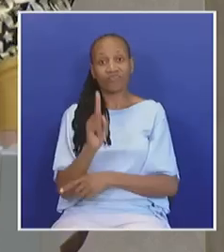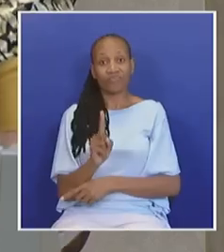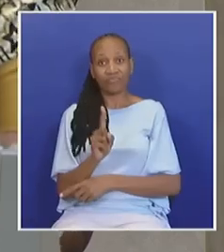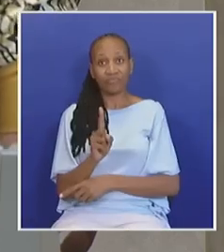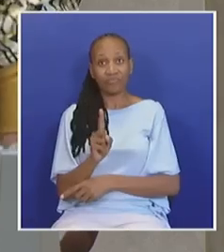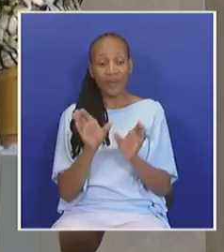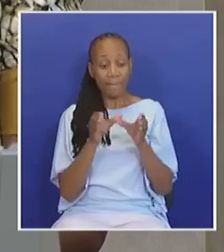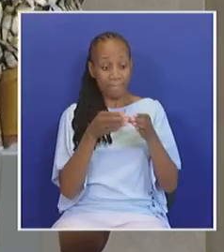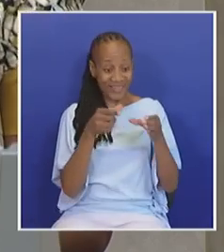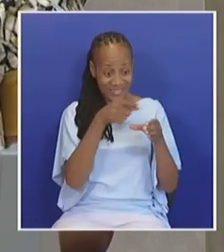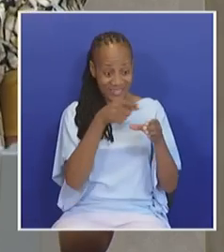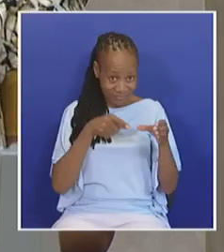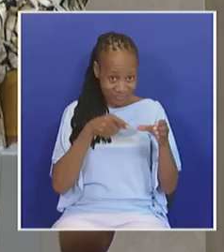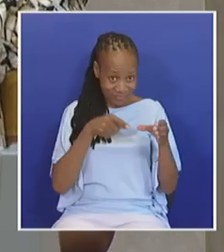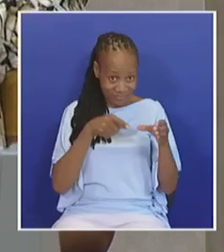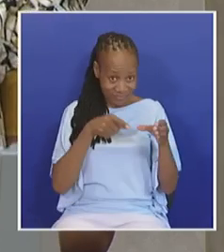of the committee who were present